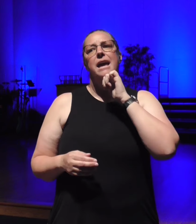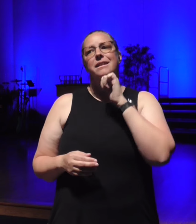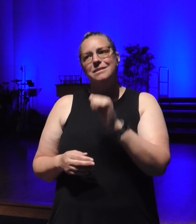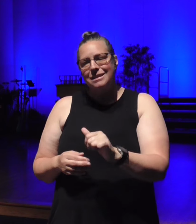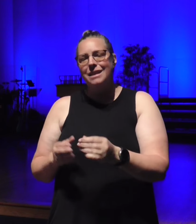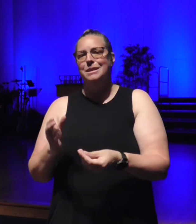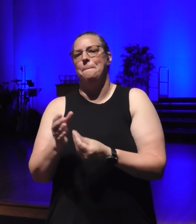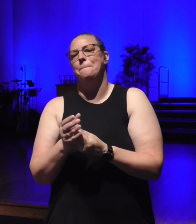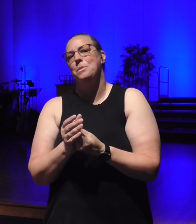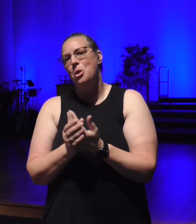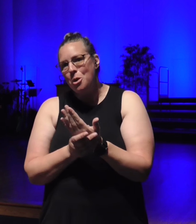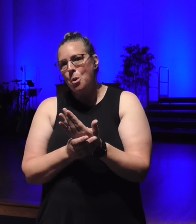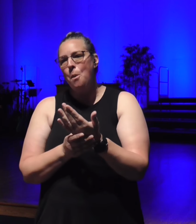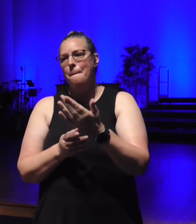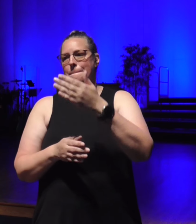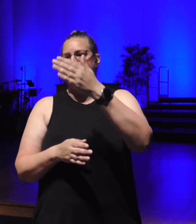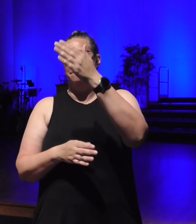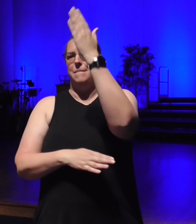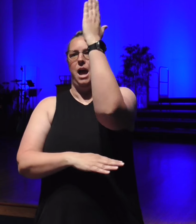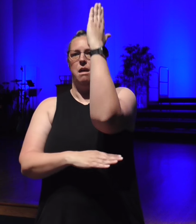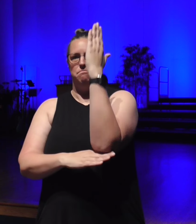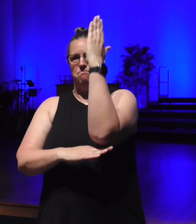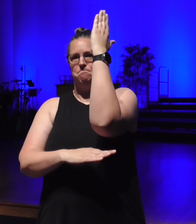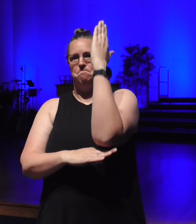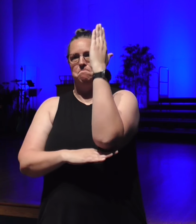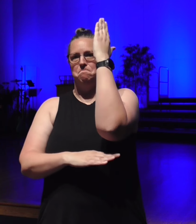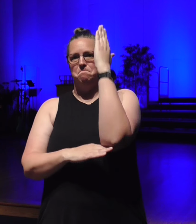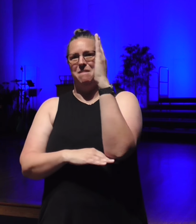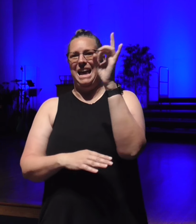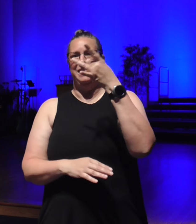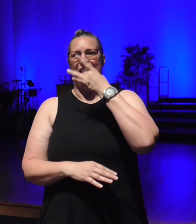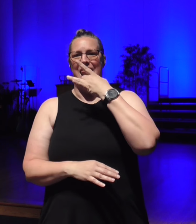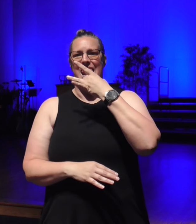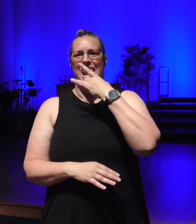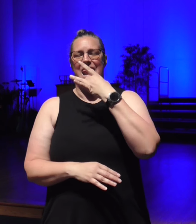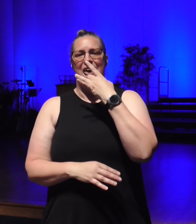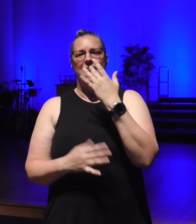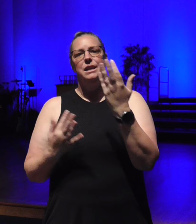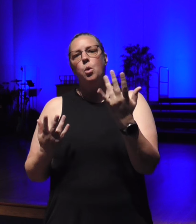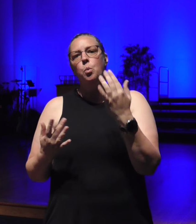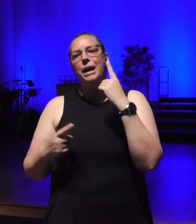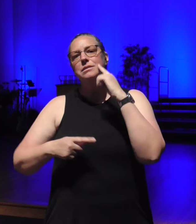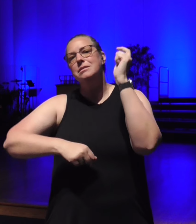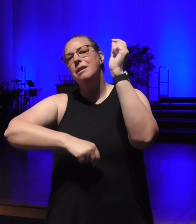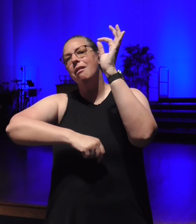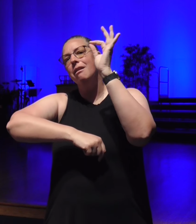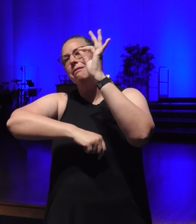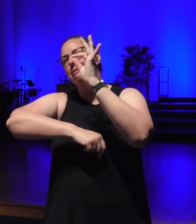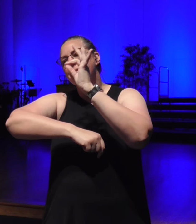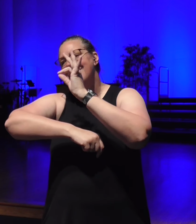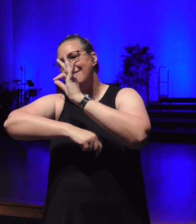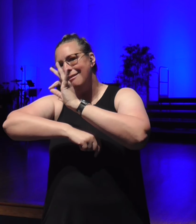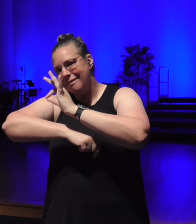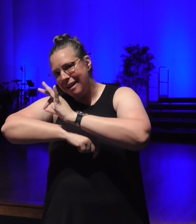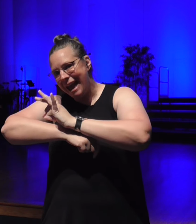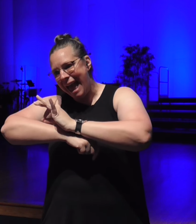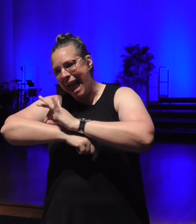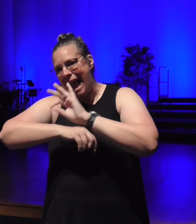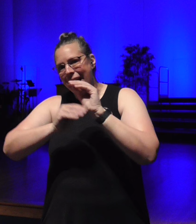noon in the midst of the light. It waits for twilight. It opens slowly and deliberately within the